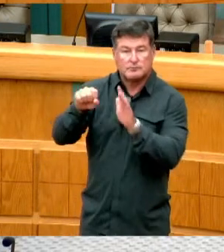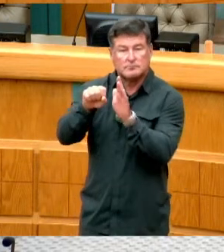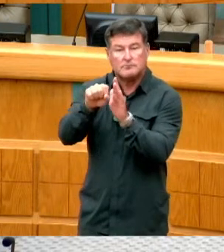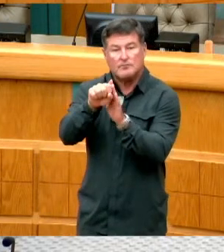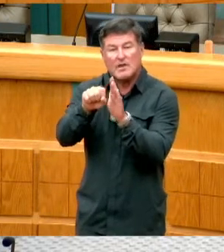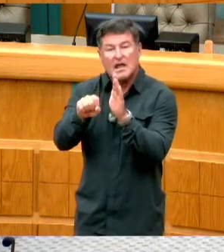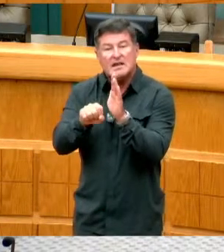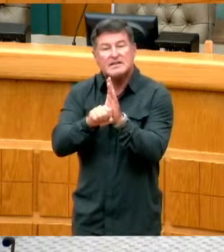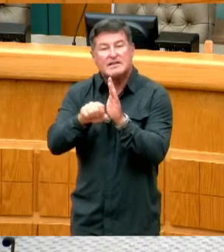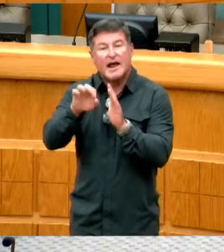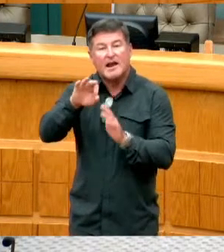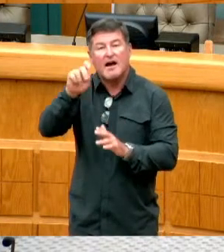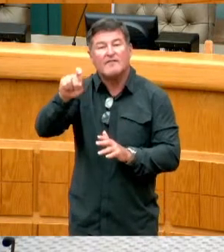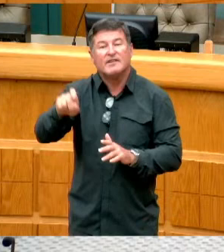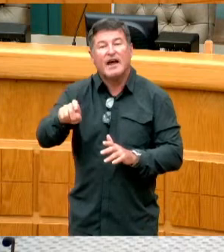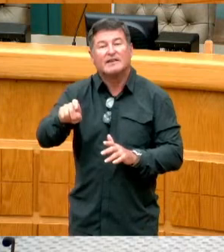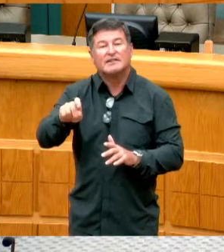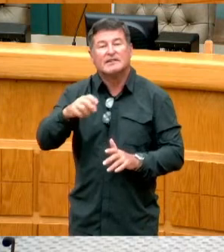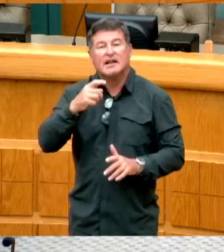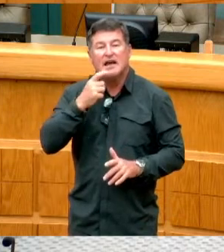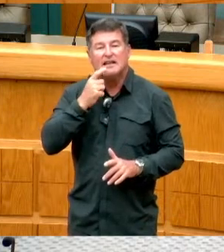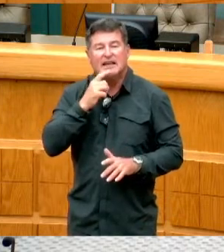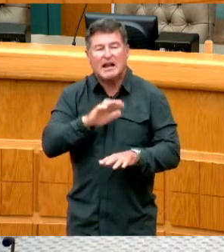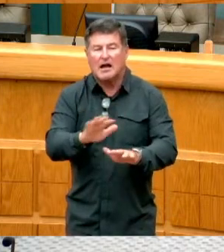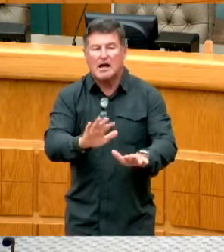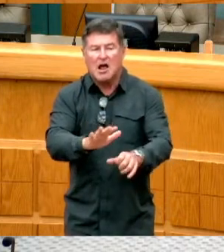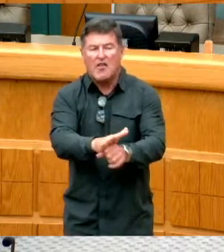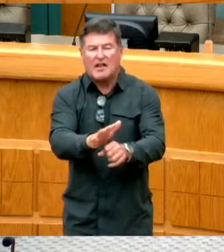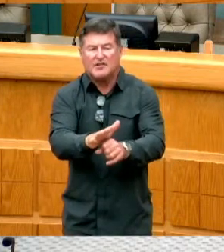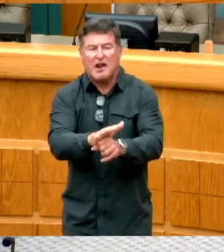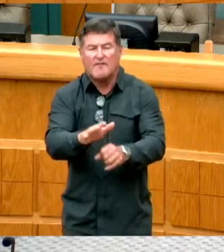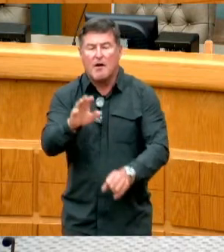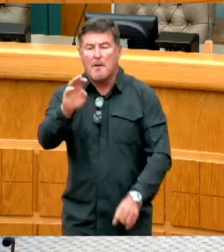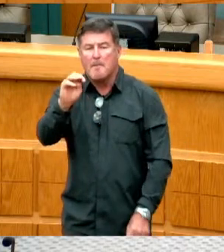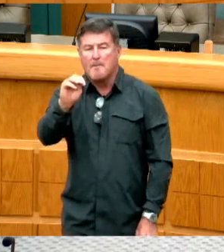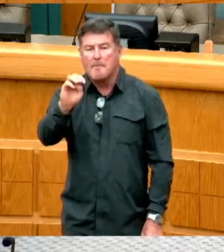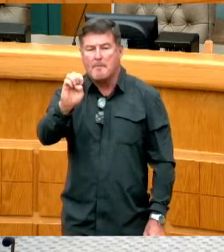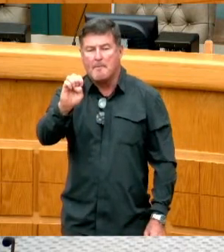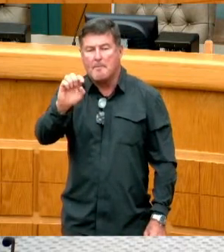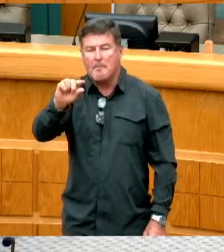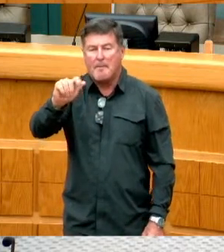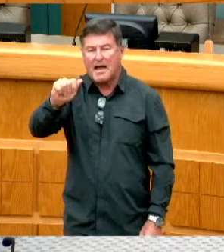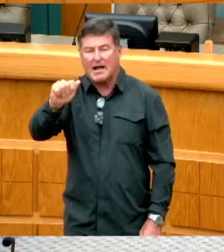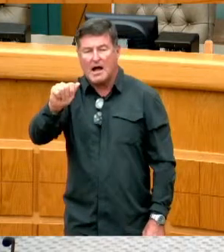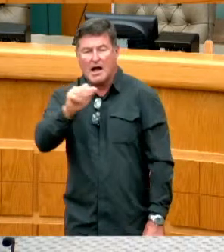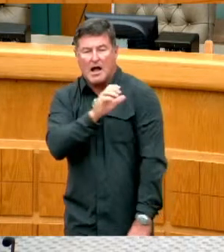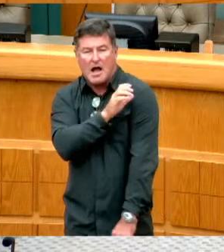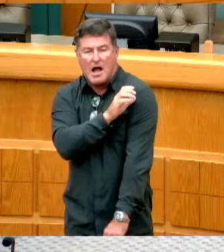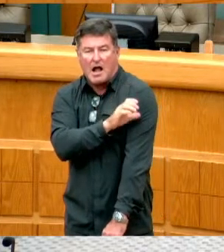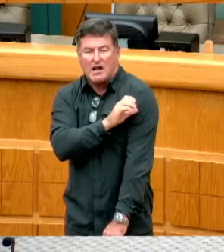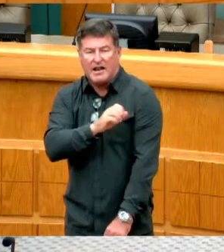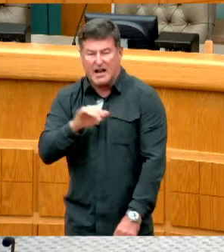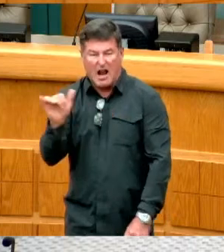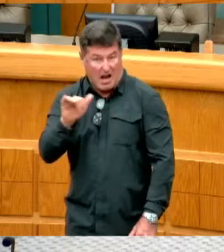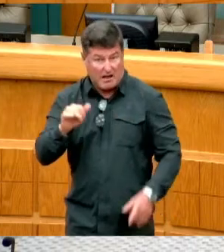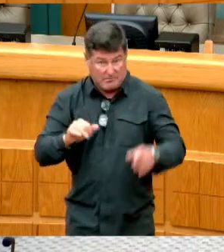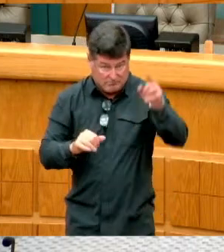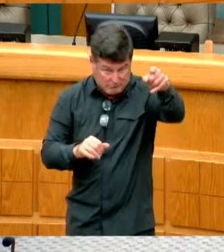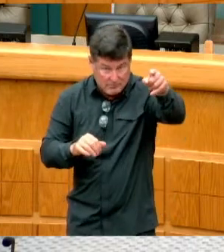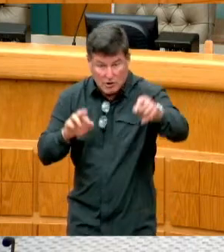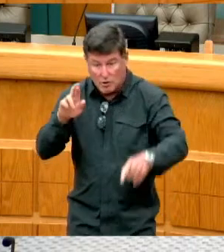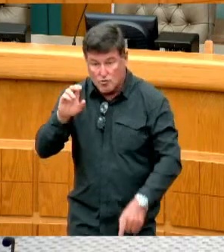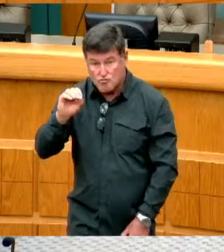additional hubs like our mega clinic. It doesn't make sense in their minds to open more storefronts if there's not